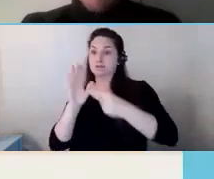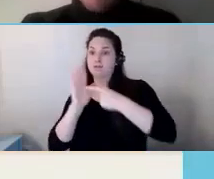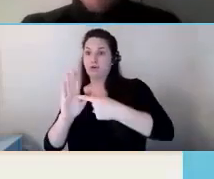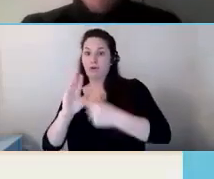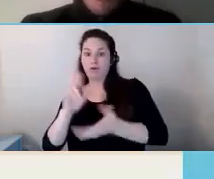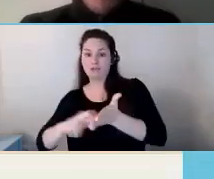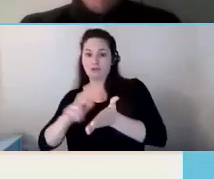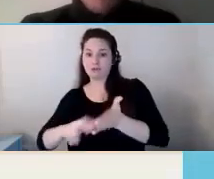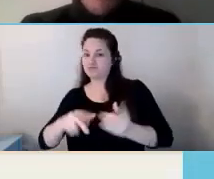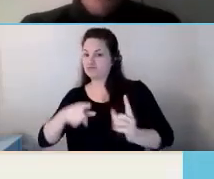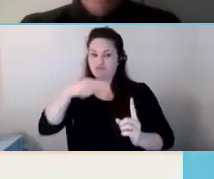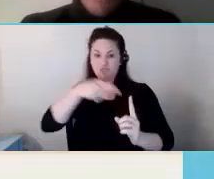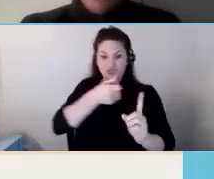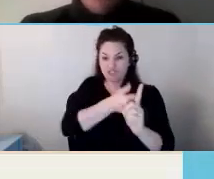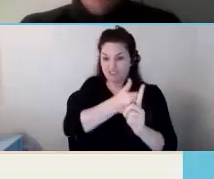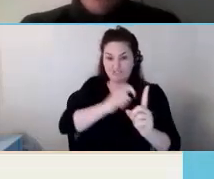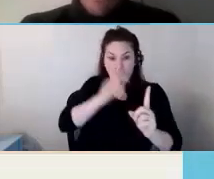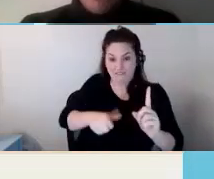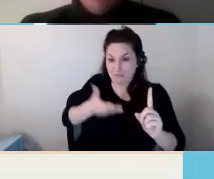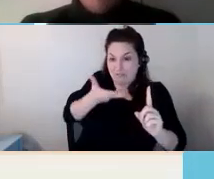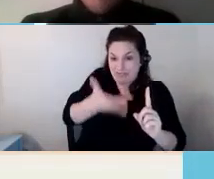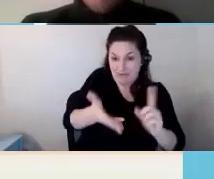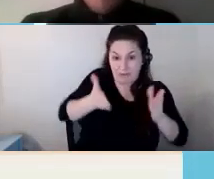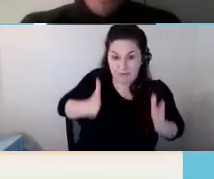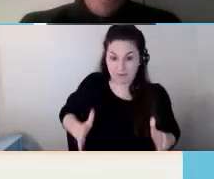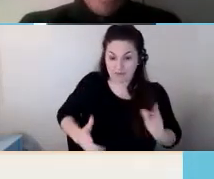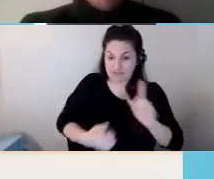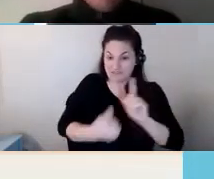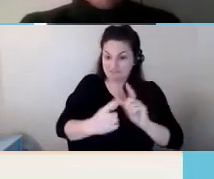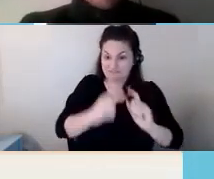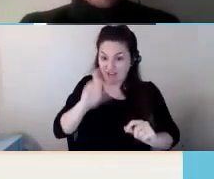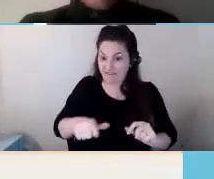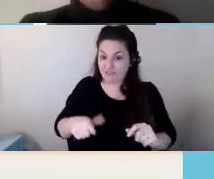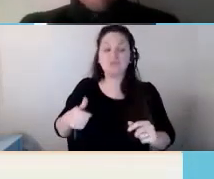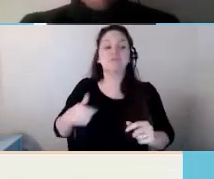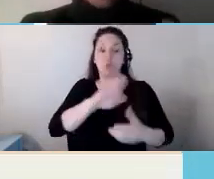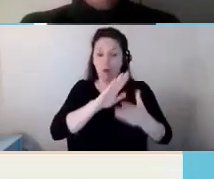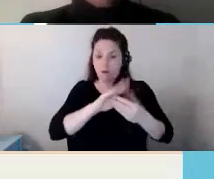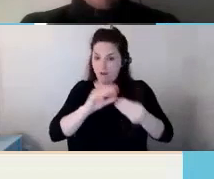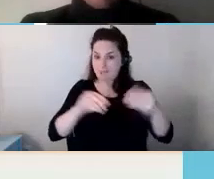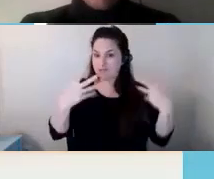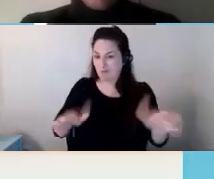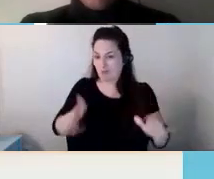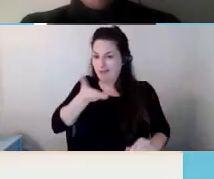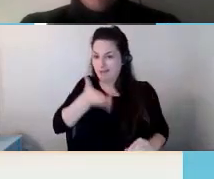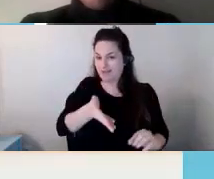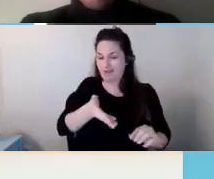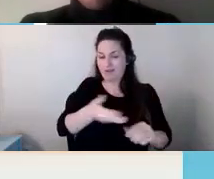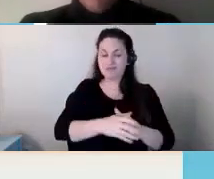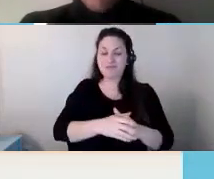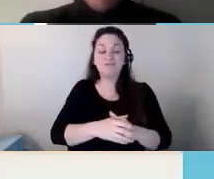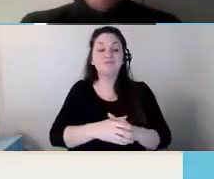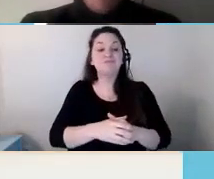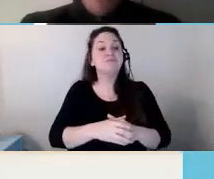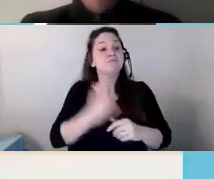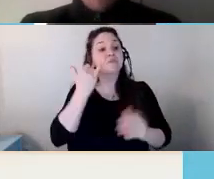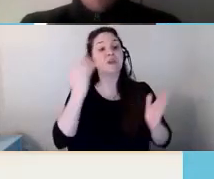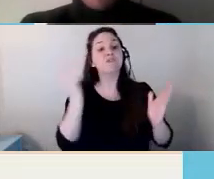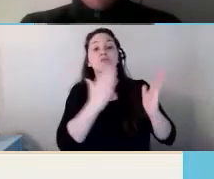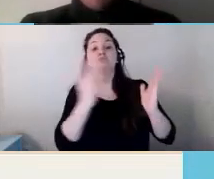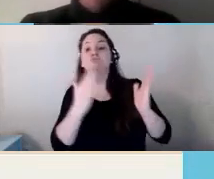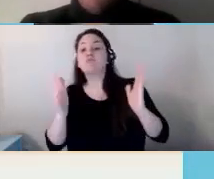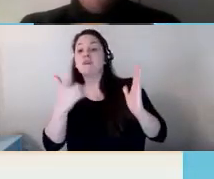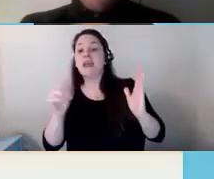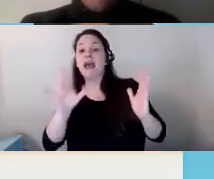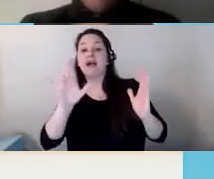there. So highly recommended. I should also say, while browsing the gallery,